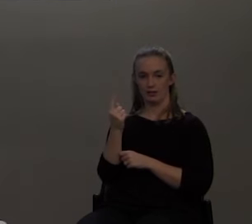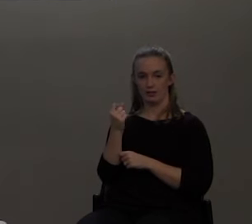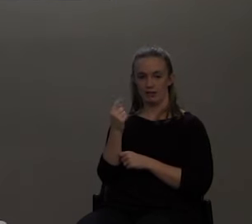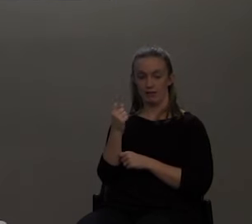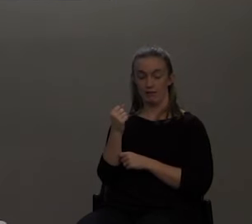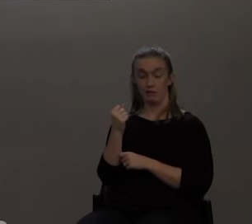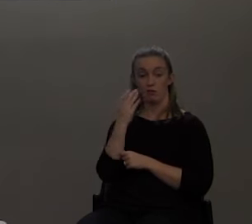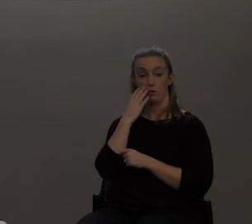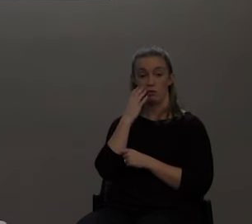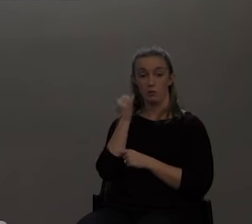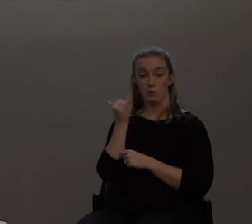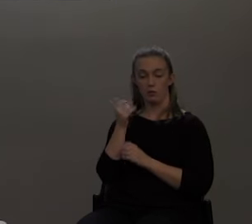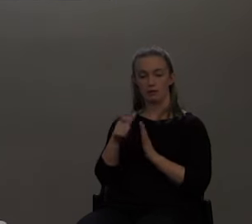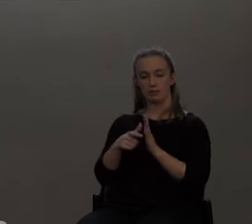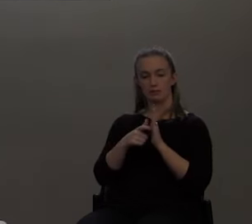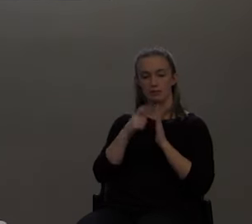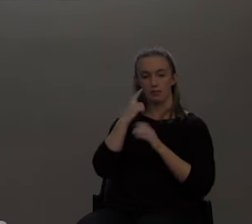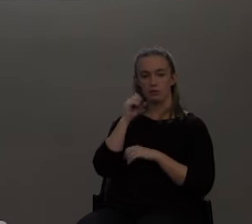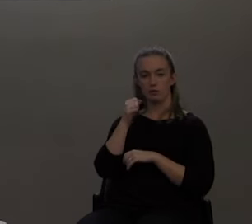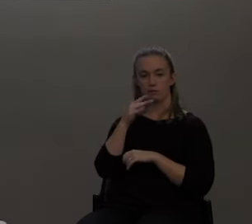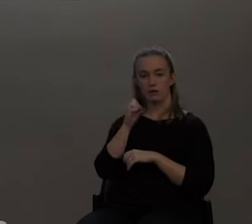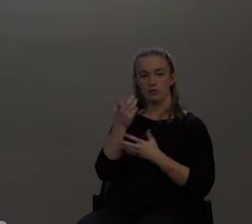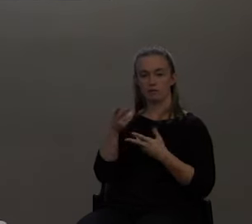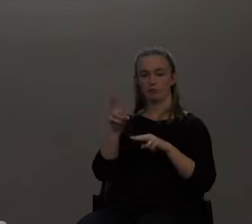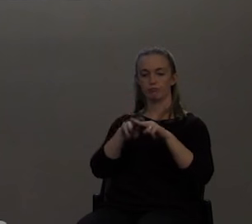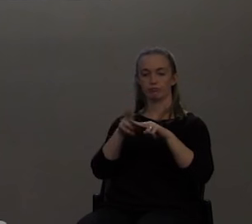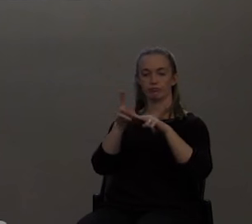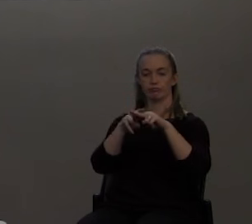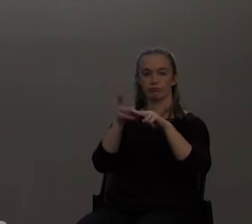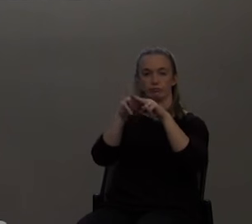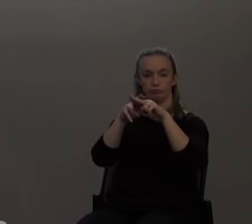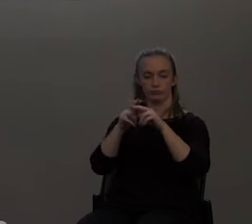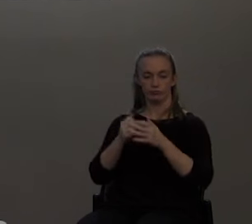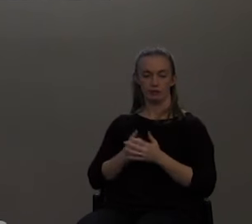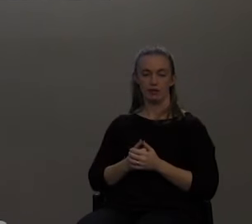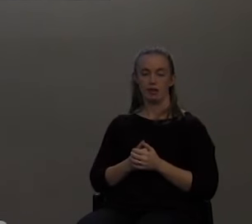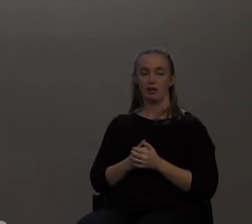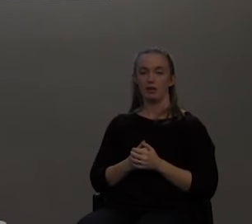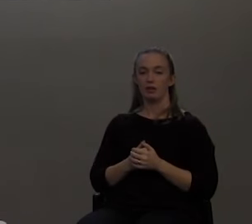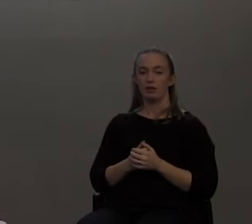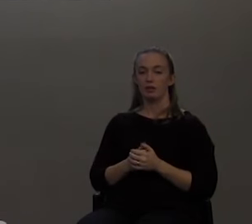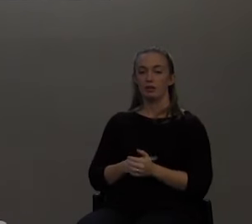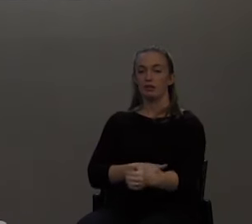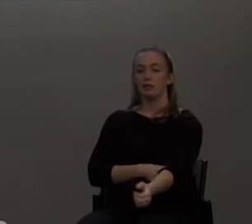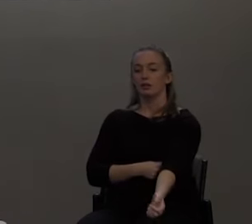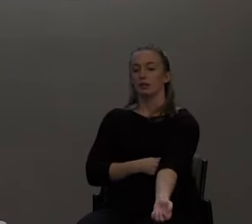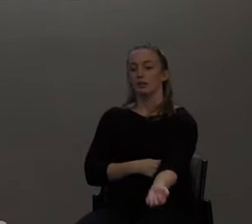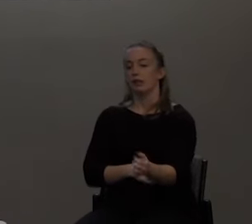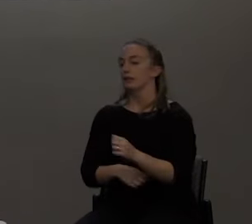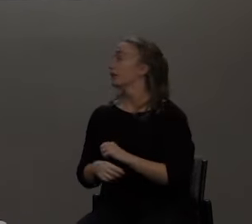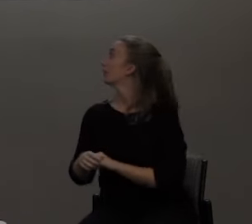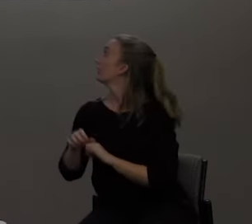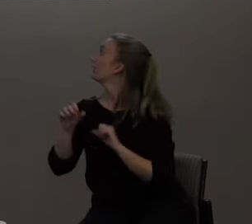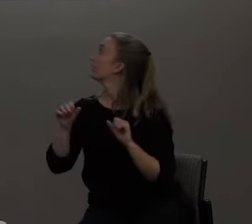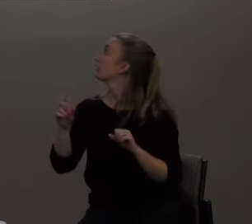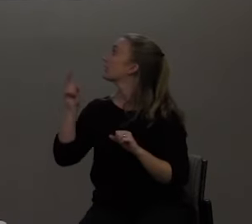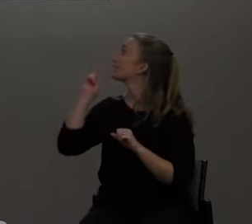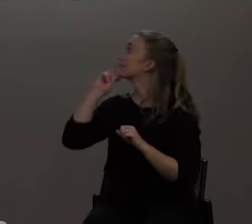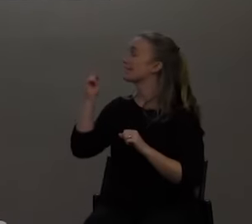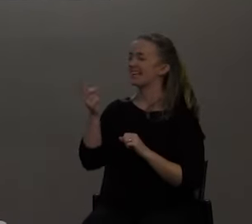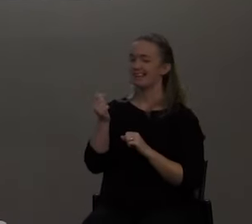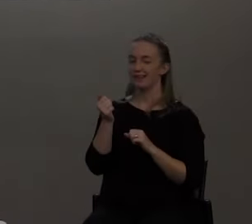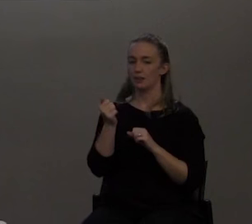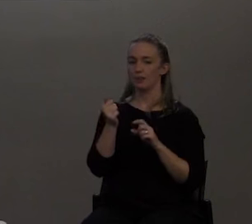the demand for the space has increased. And there has been a little bit of a blip there, as I'm sure you can see,